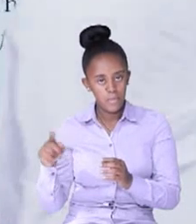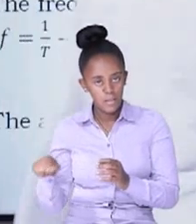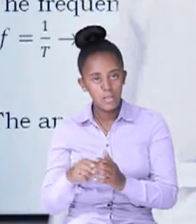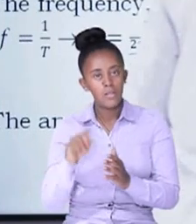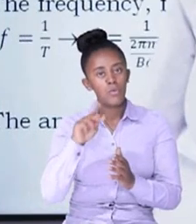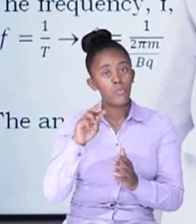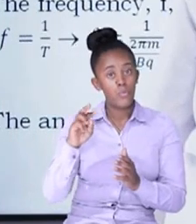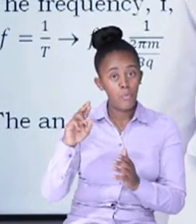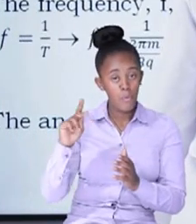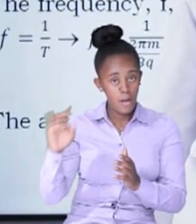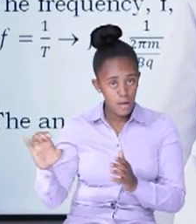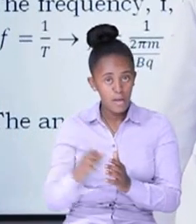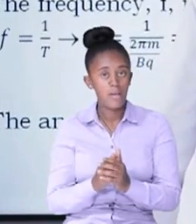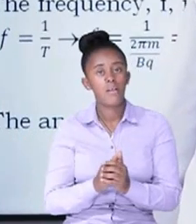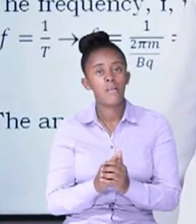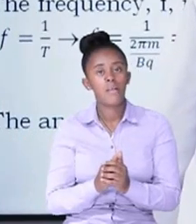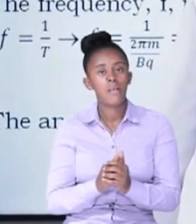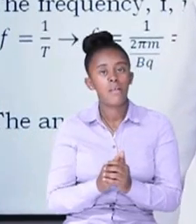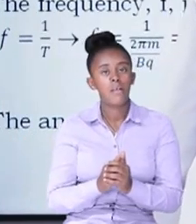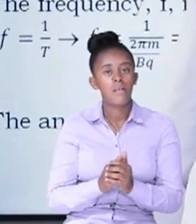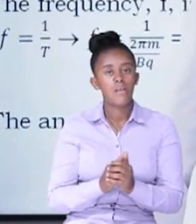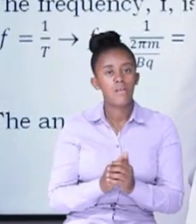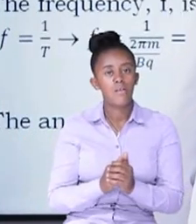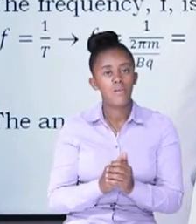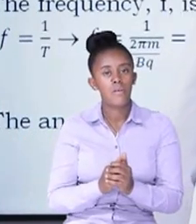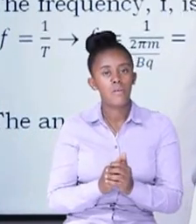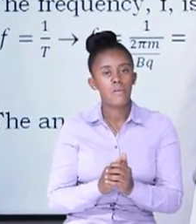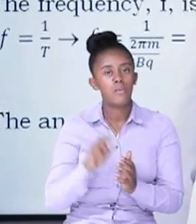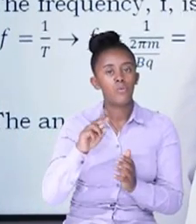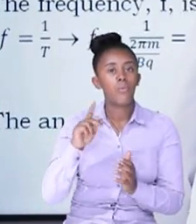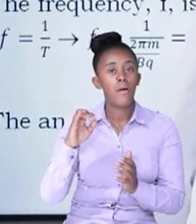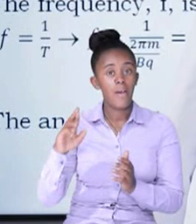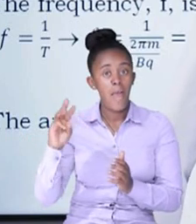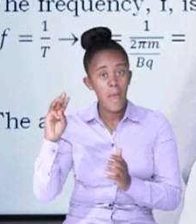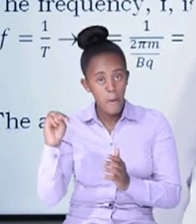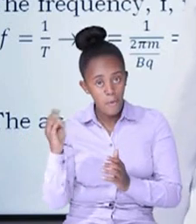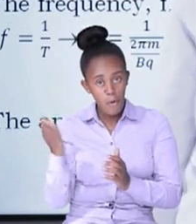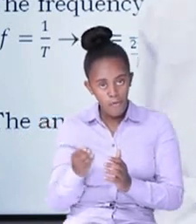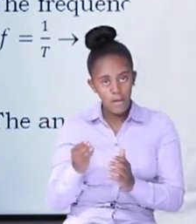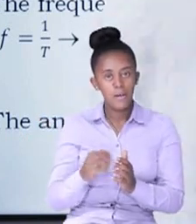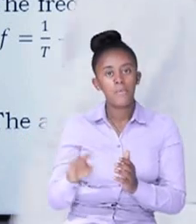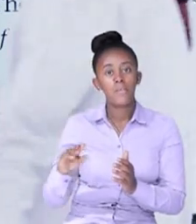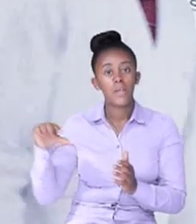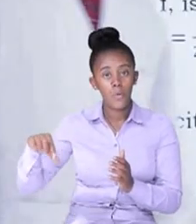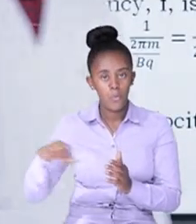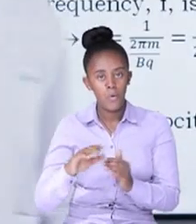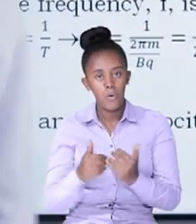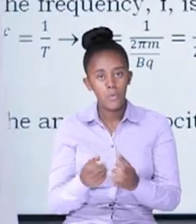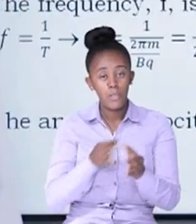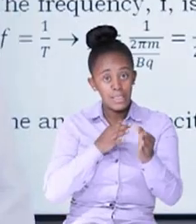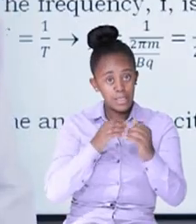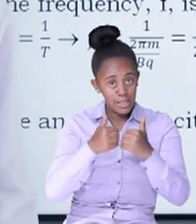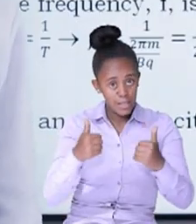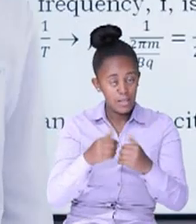2 pi, we can find an expression for period as 2 pi m over bq. This is how we